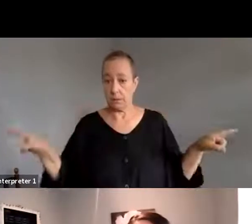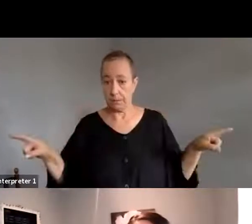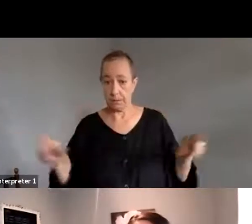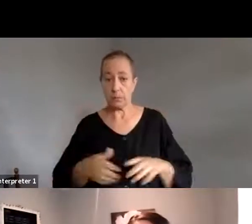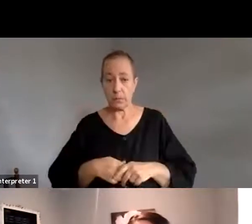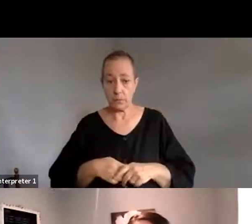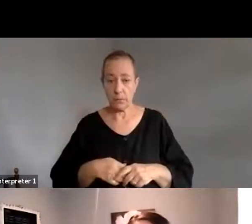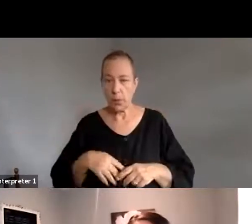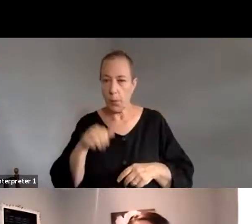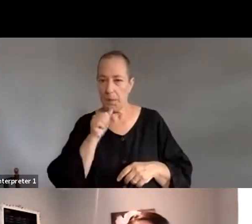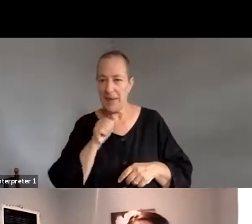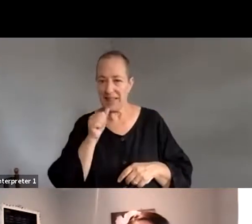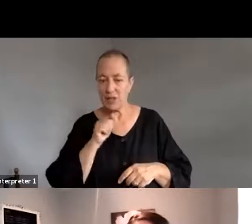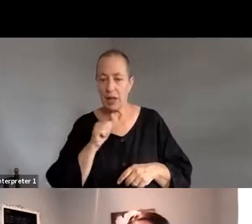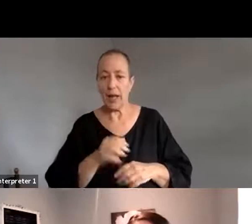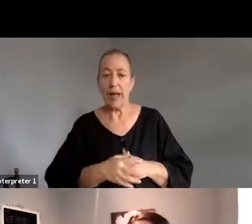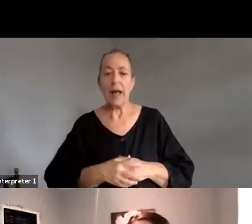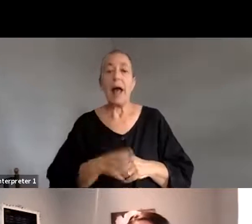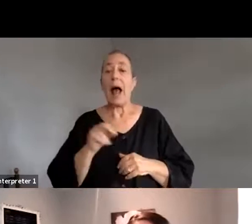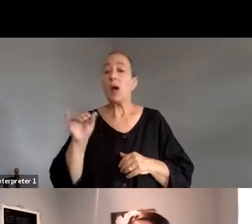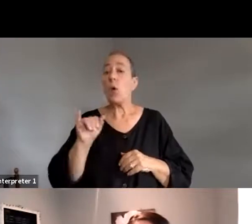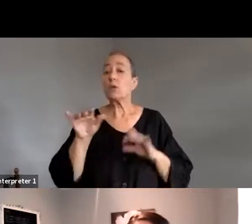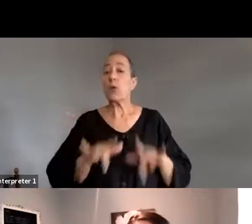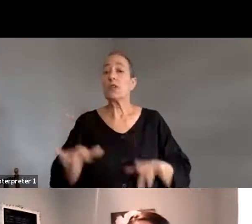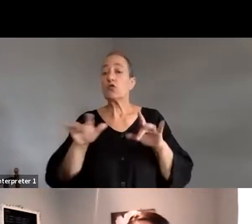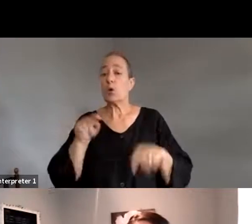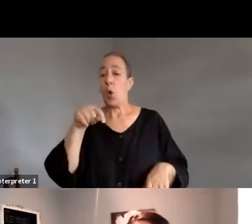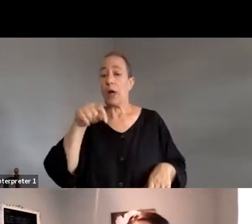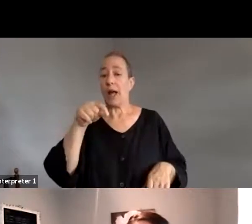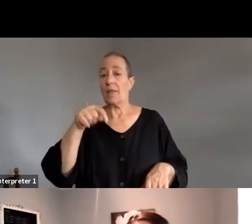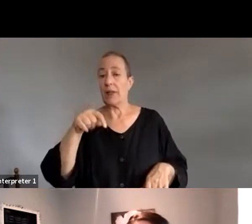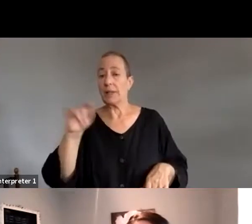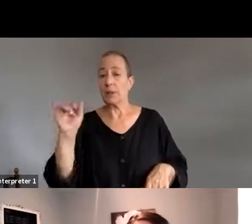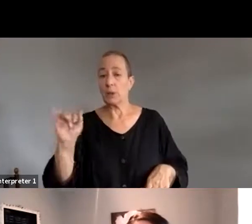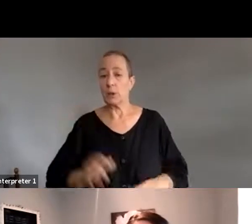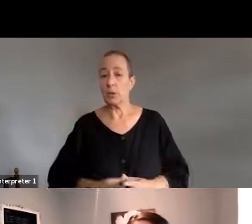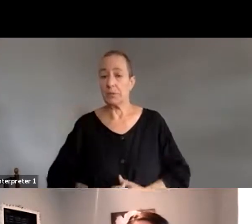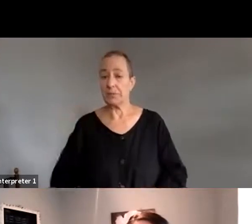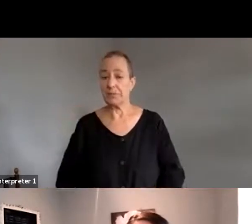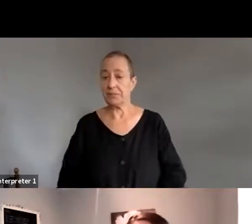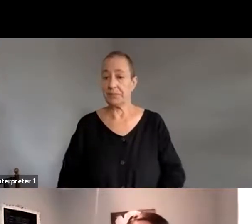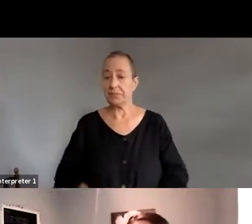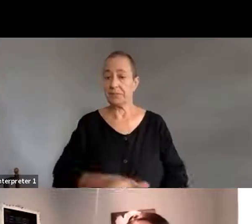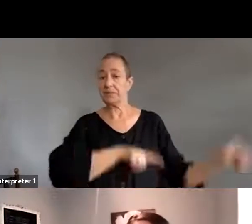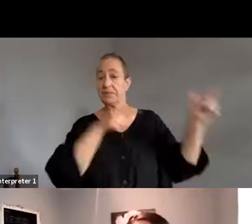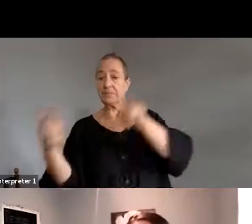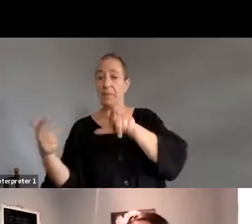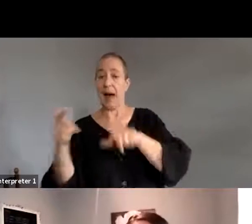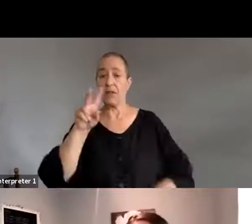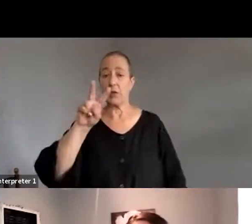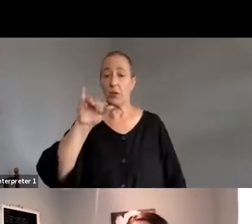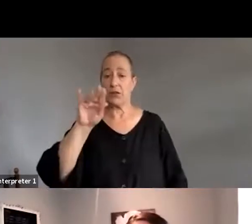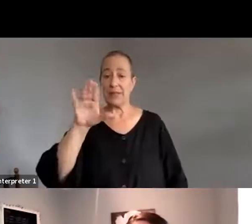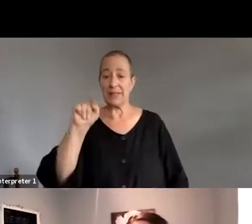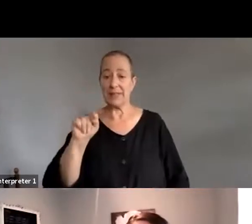be patient, and there is recording of this event as well. Vincent, I'm going to turn it back to you. Okay, that